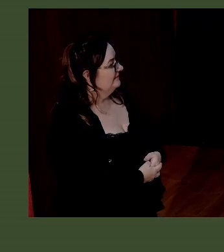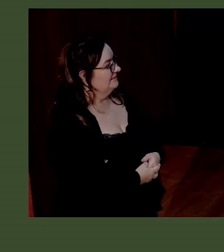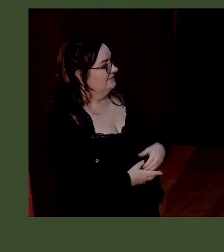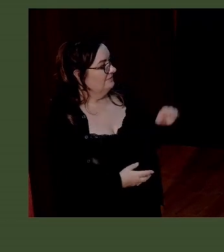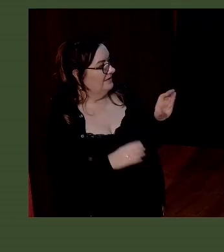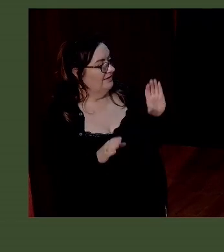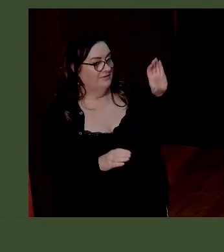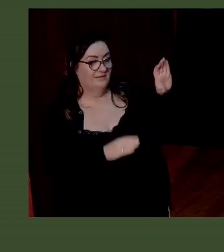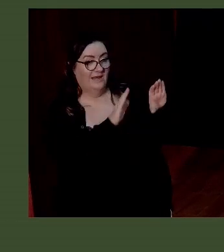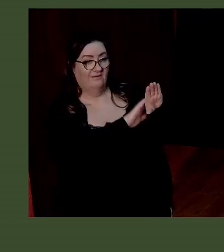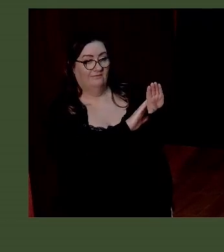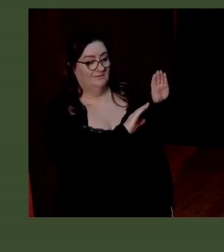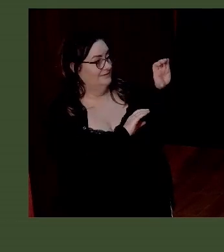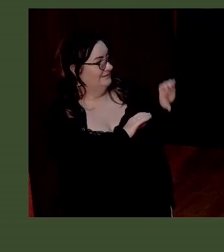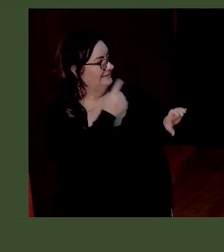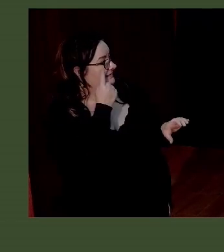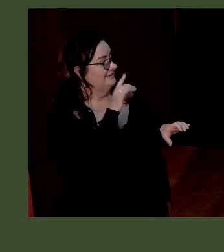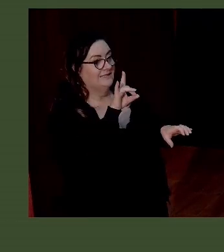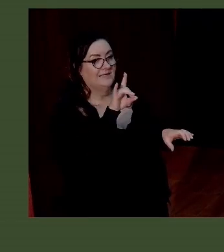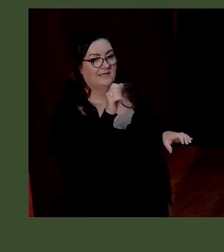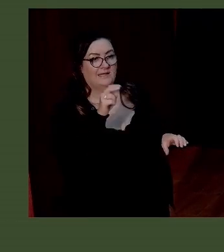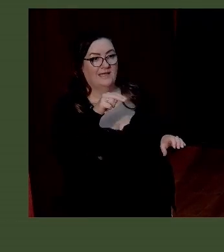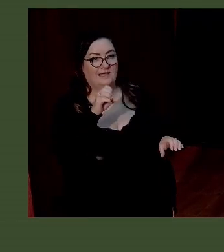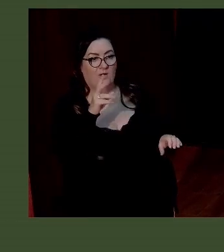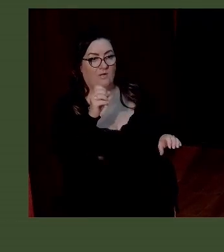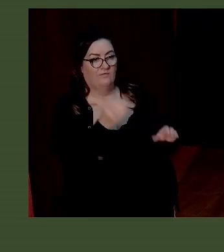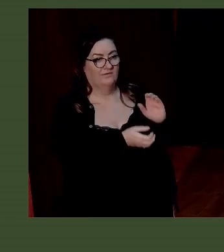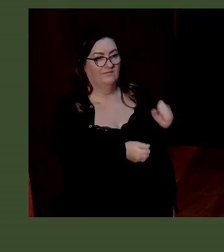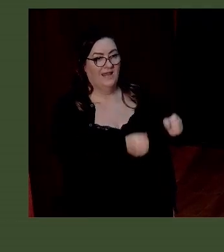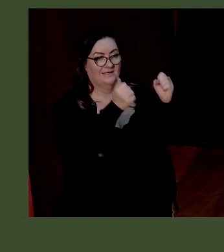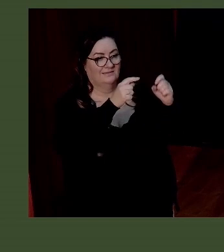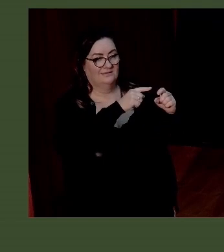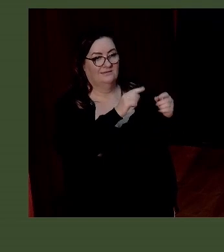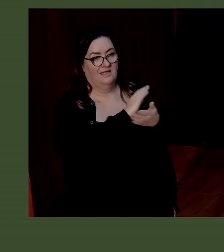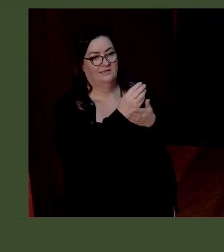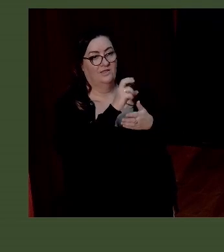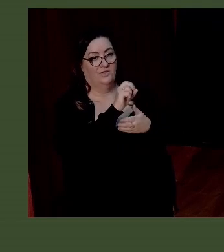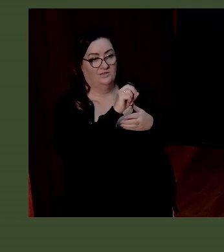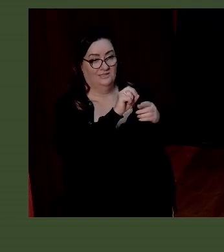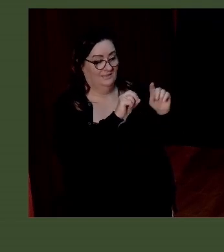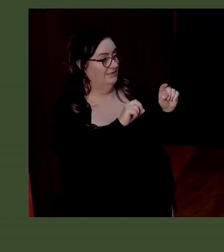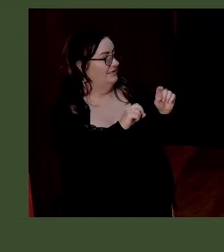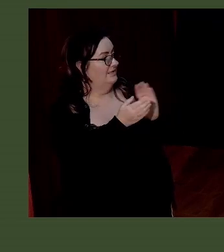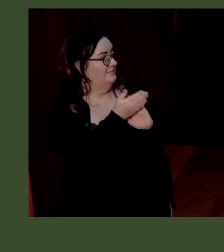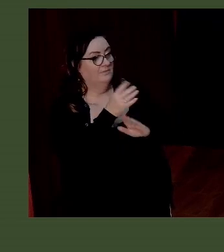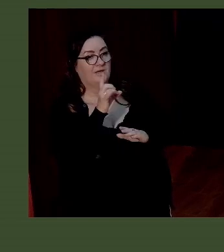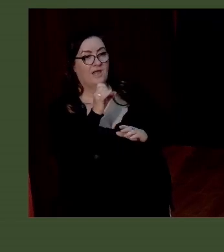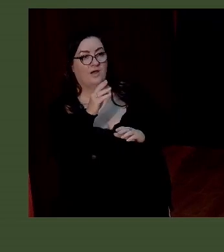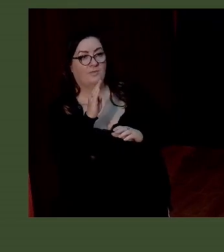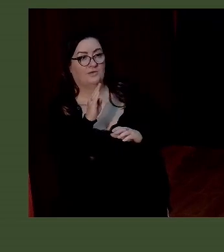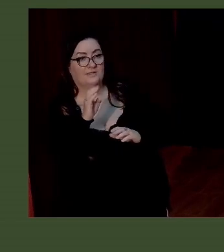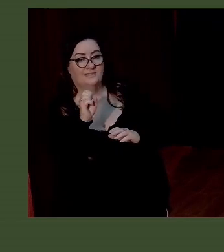On the left-hand side, you see the Hanover Street flat developments of the 1930s, built by Herbert